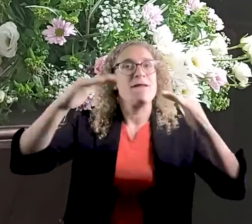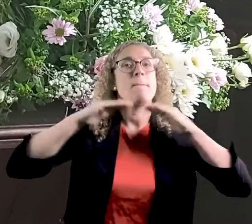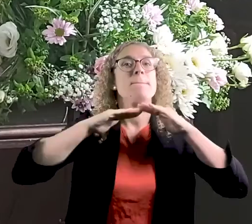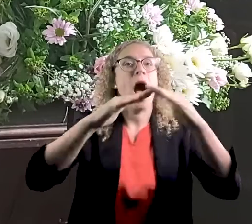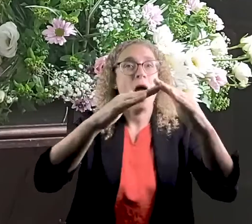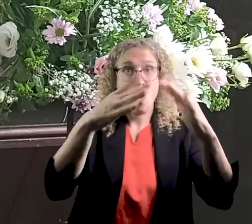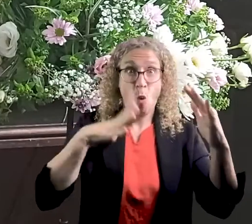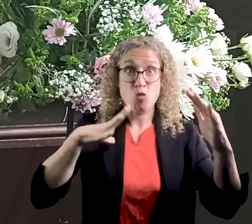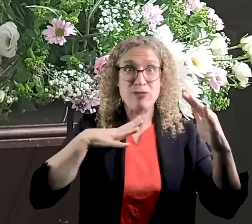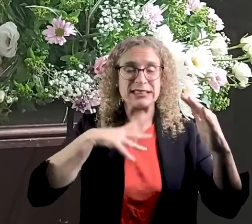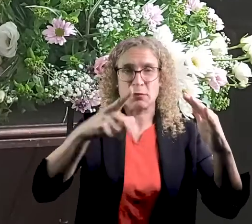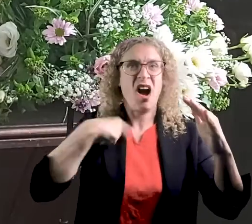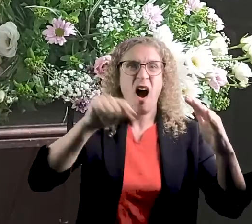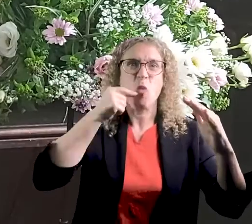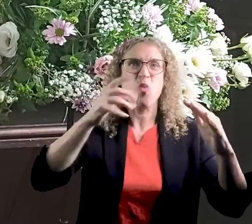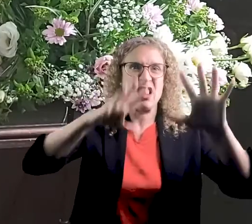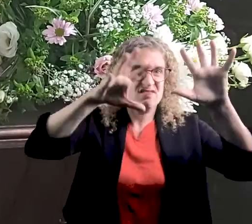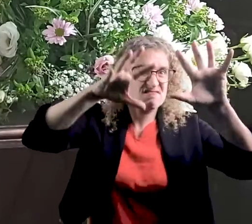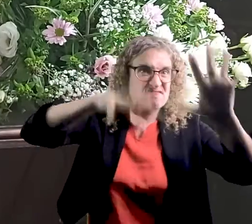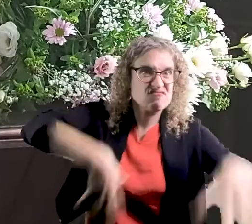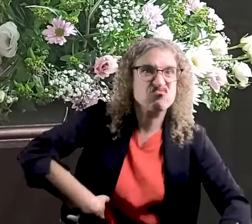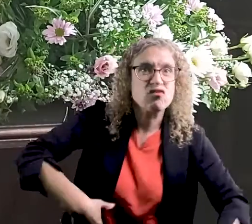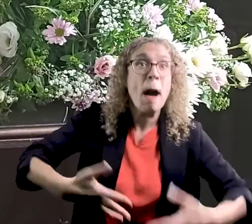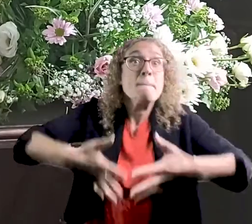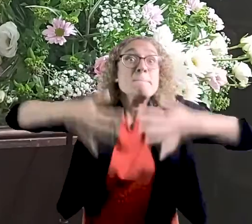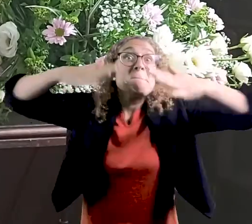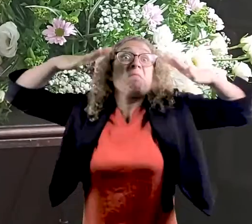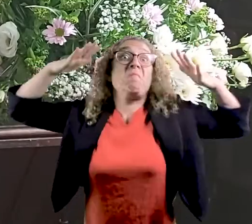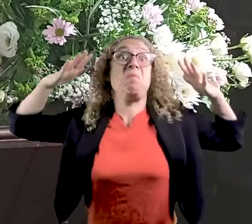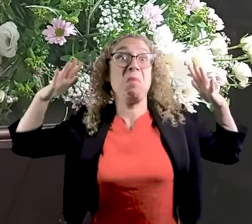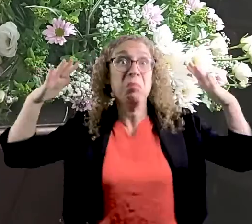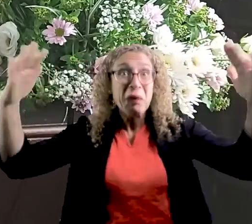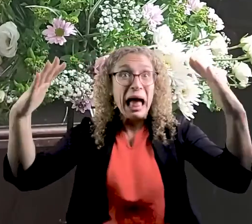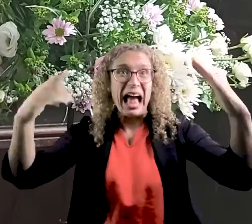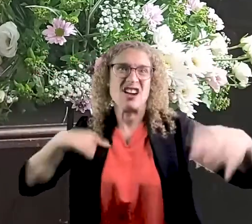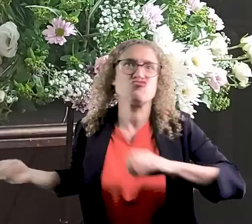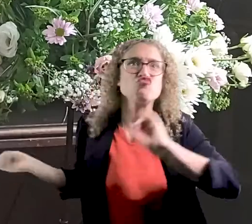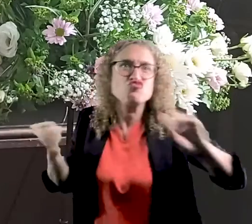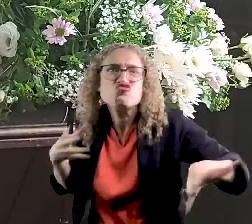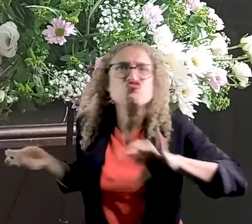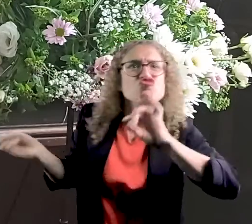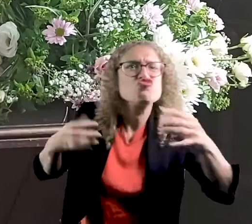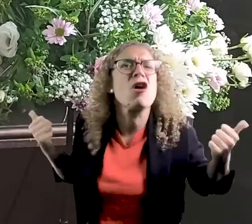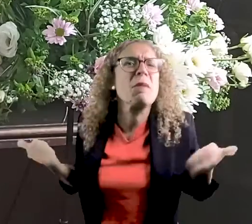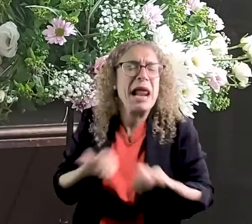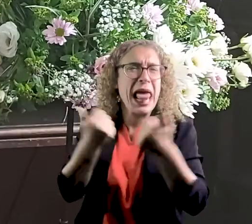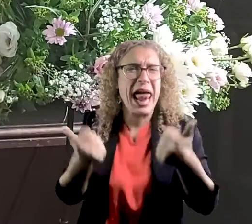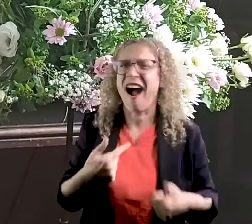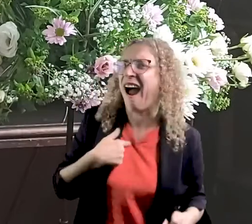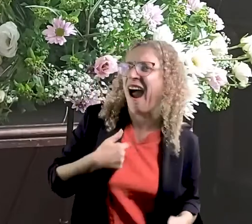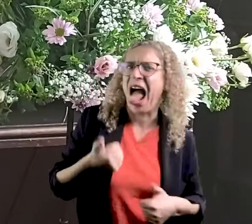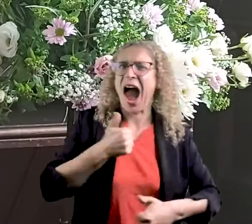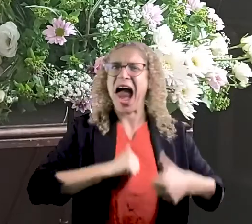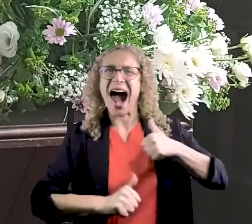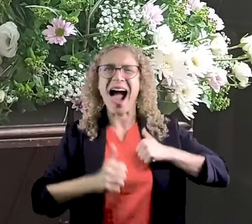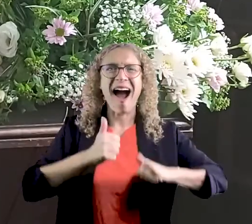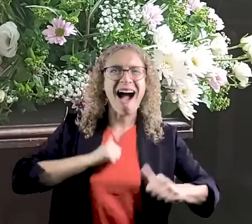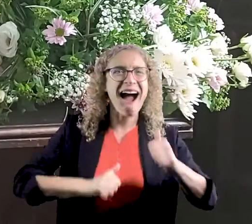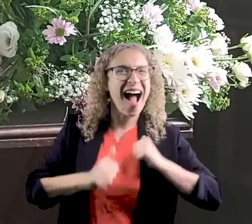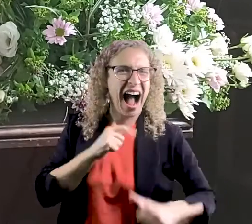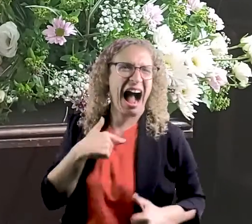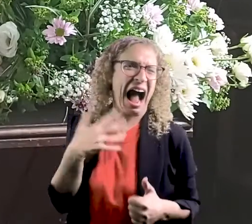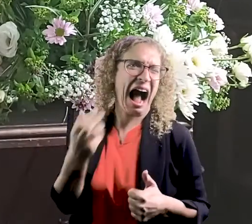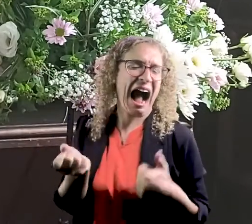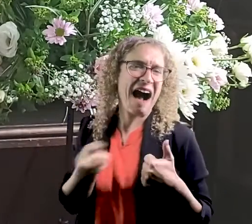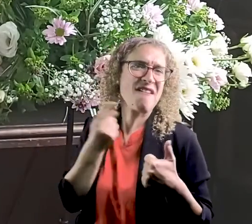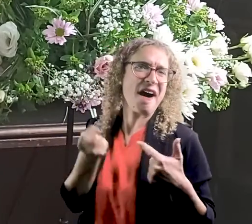and build bigger ones, where I will store my corn and all my other goods. Then I will say to myself, 'Lucky man, you have all